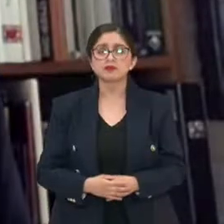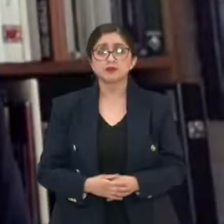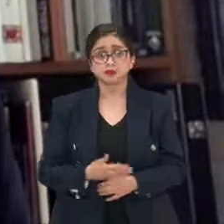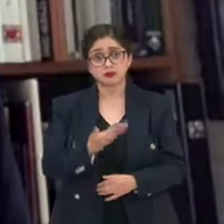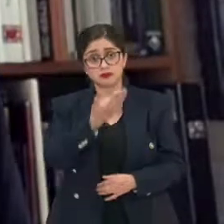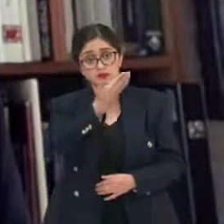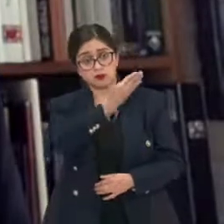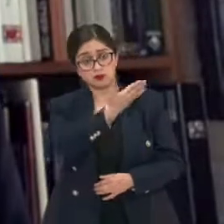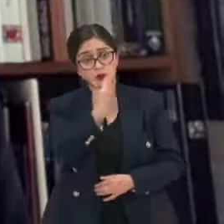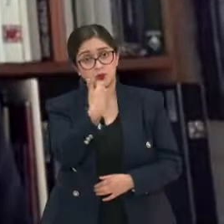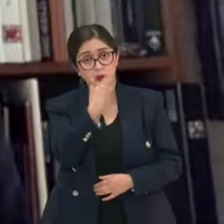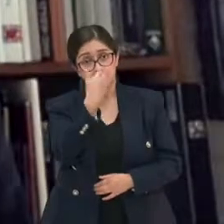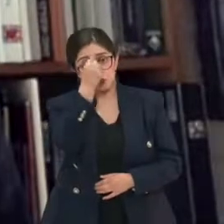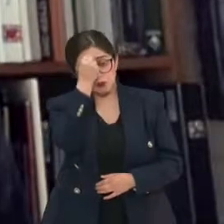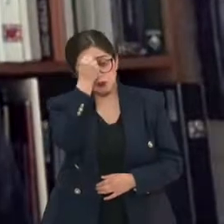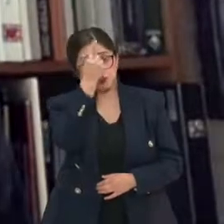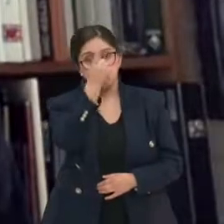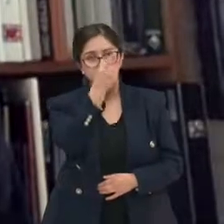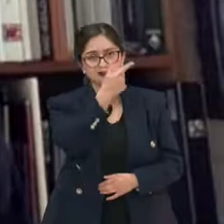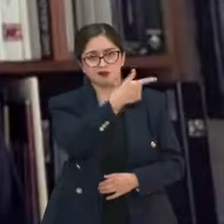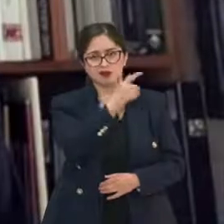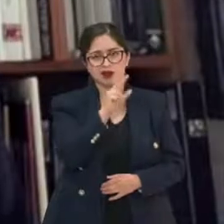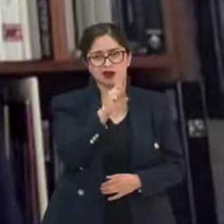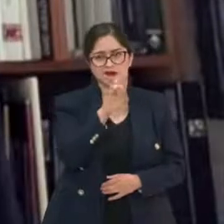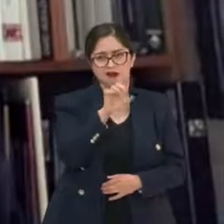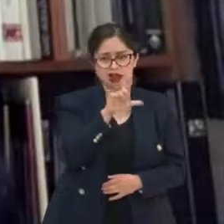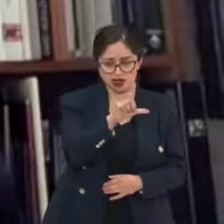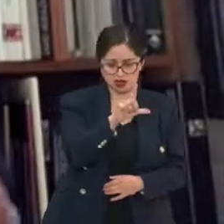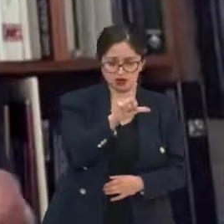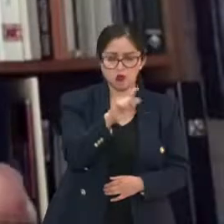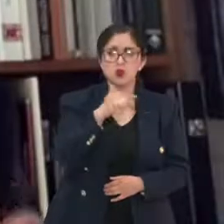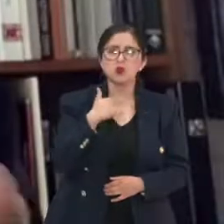So regarding the